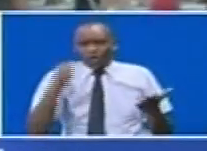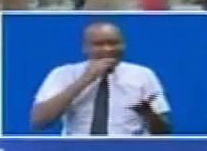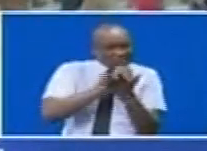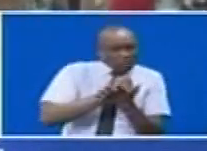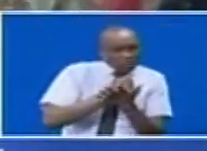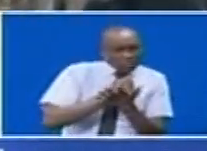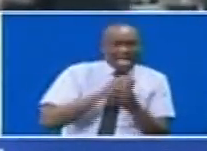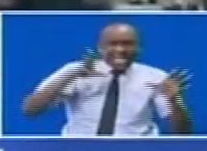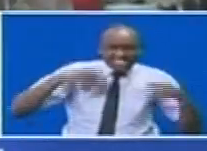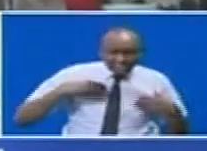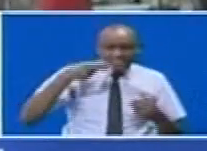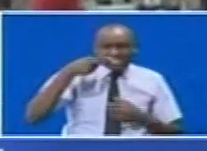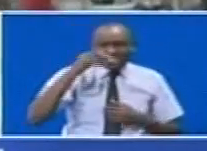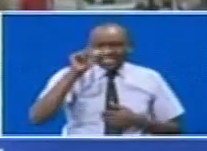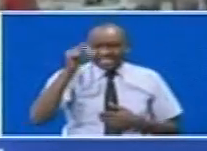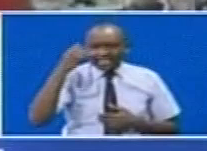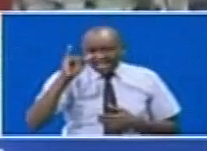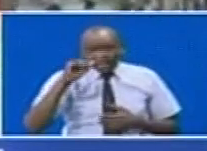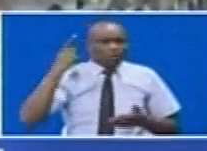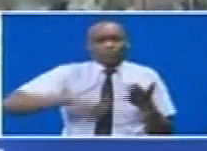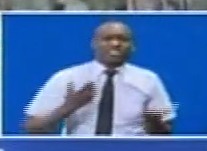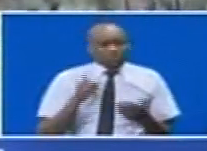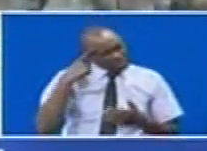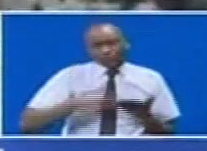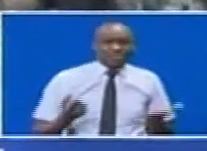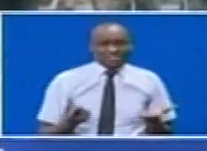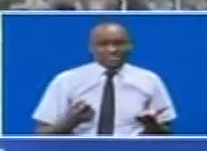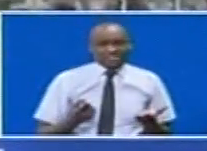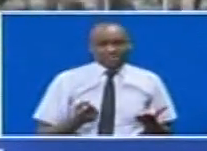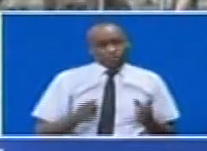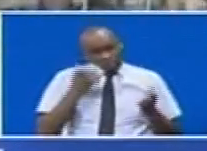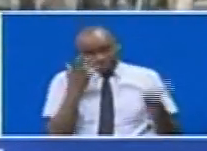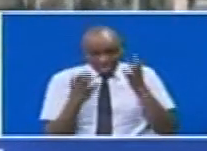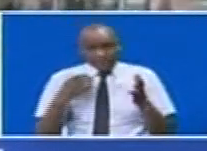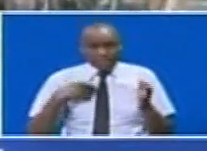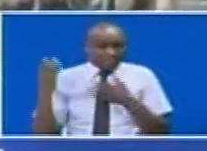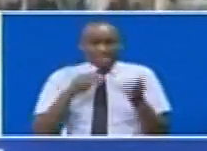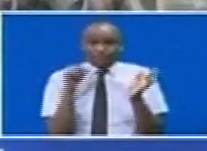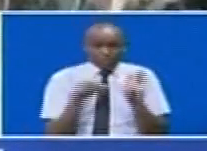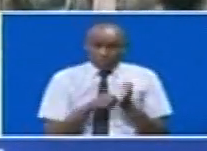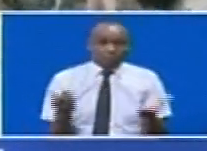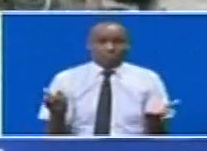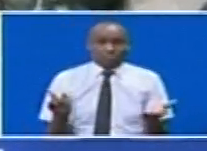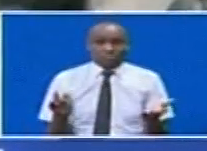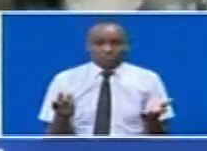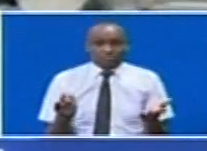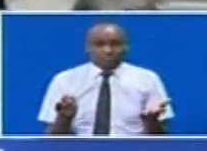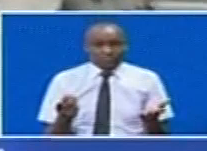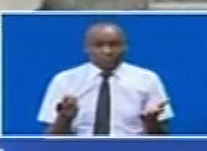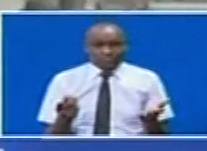Hillary right away? Or is it going to be like a case of Ted Cruz and Donald Trump at the RNC?